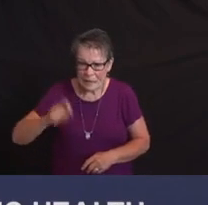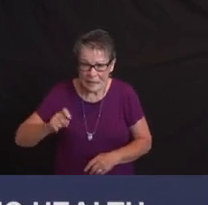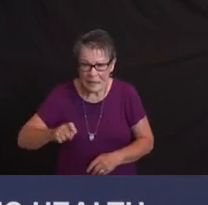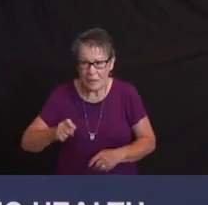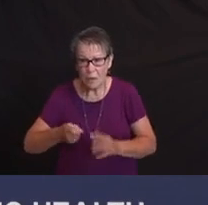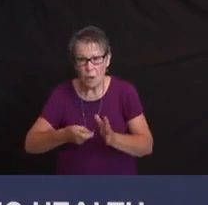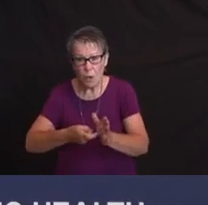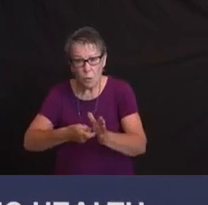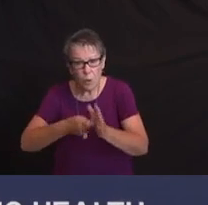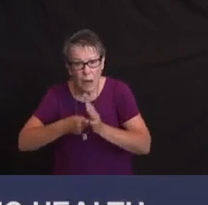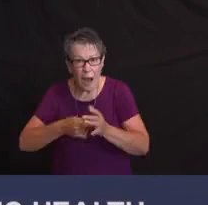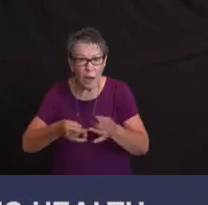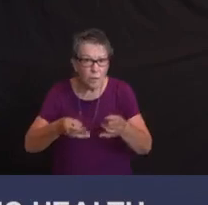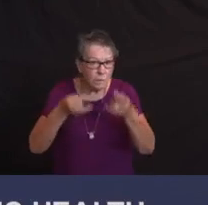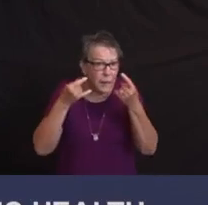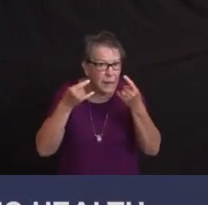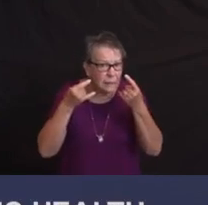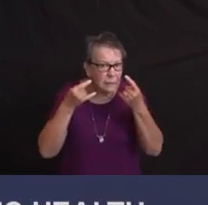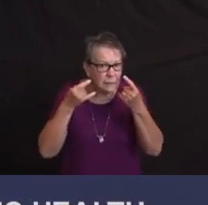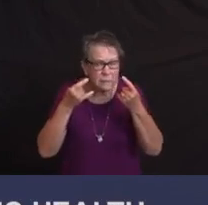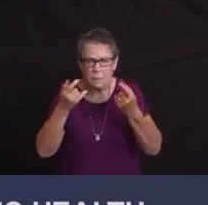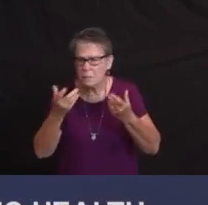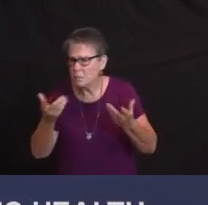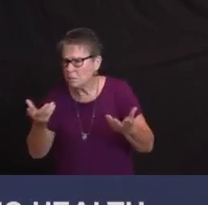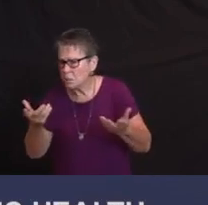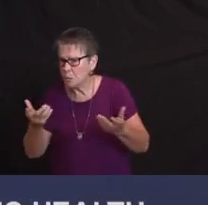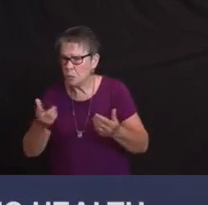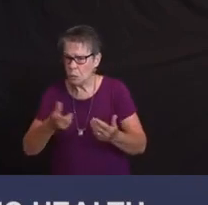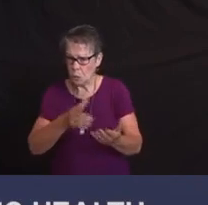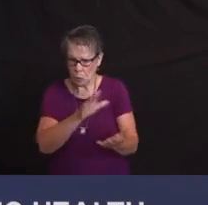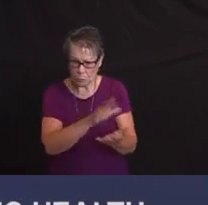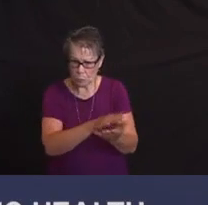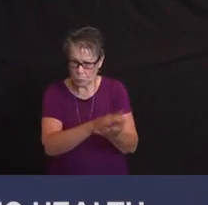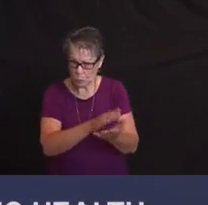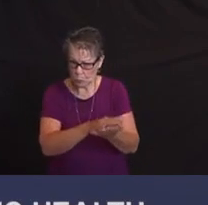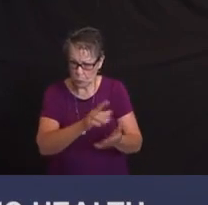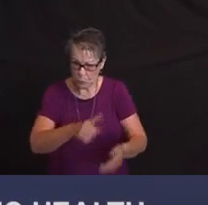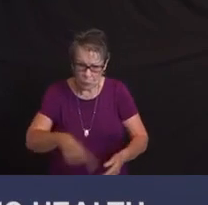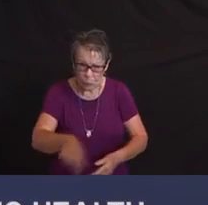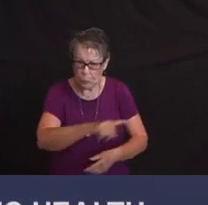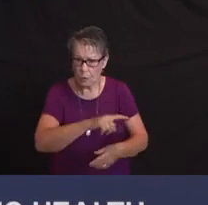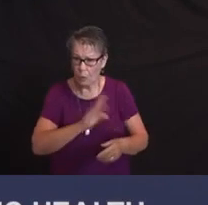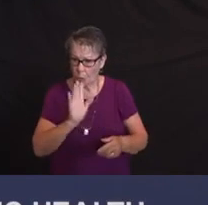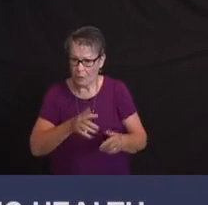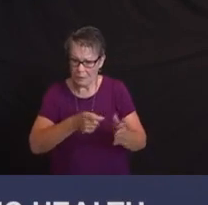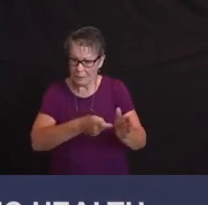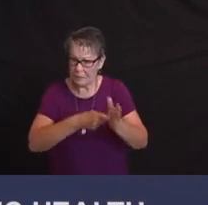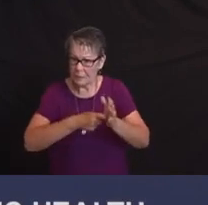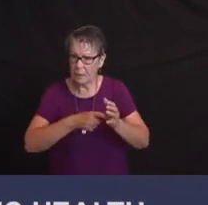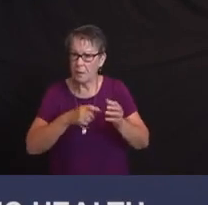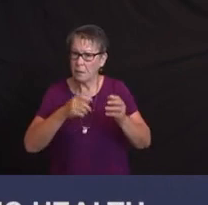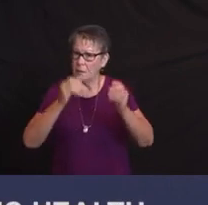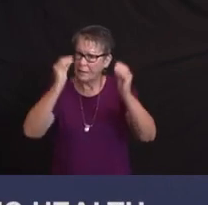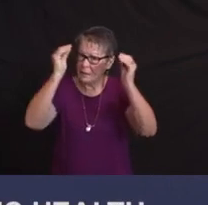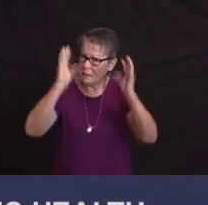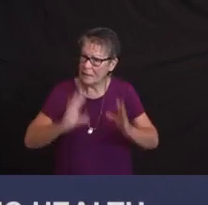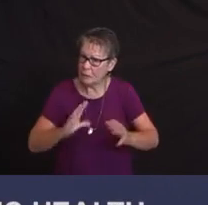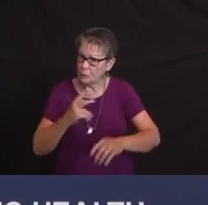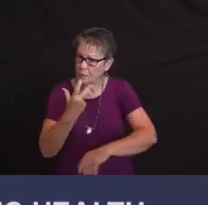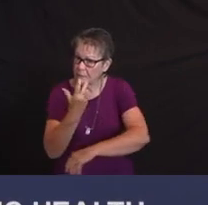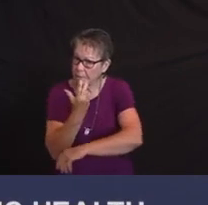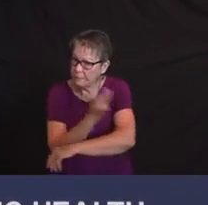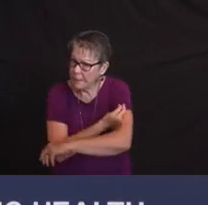masks will be mandated in schools, do you also plan to mandate teachers get vaccinated? And New Jersey has now recorded 300 deaths per